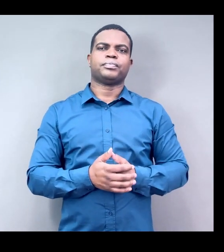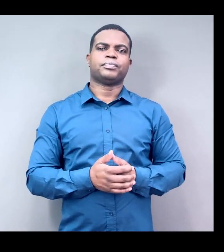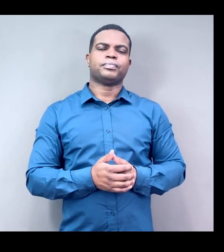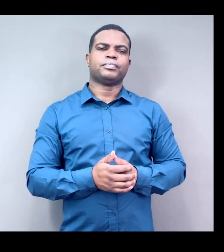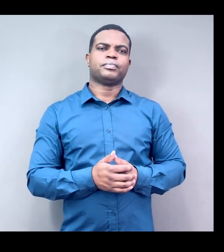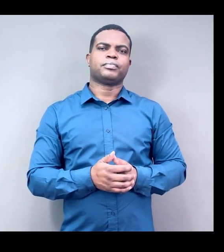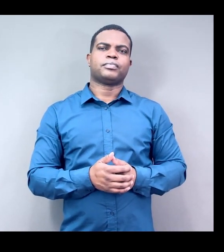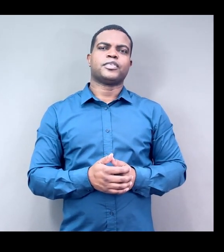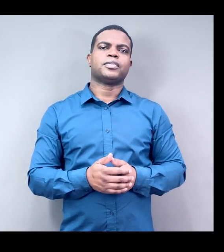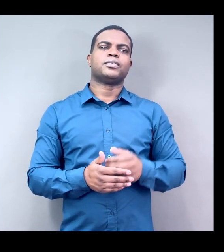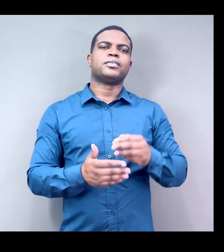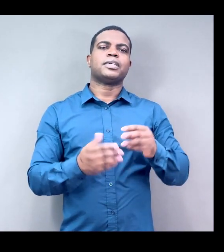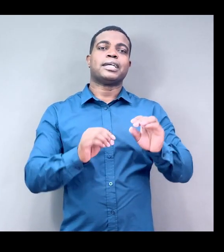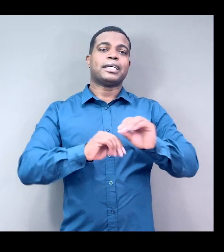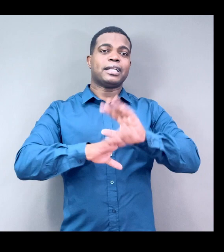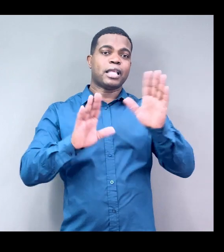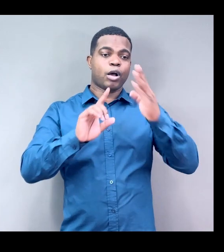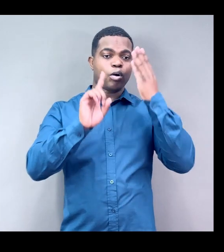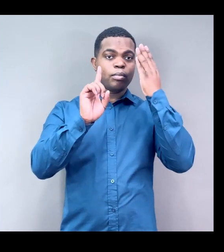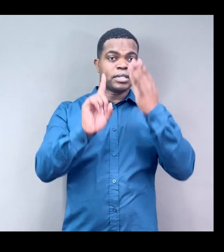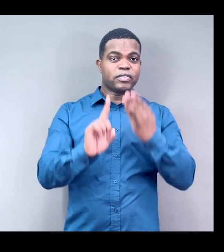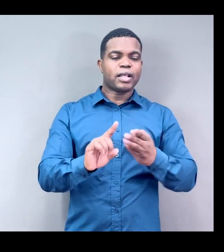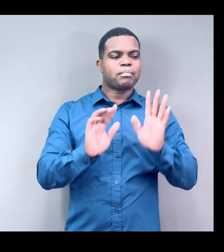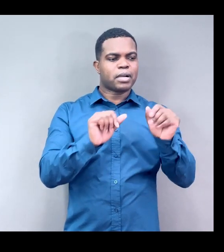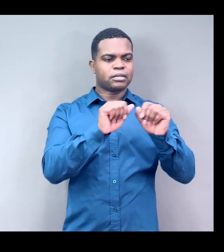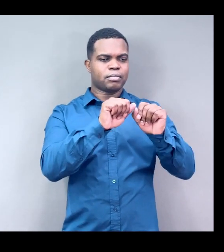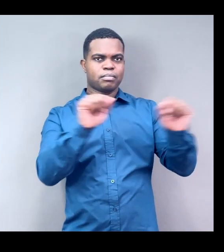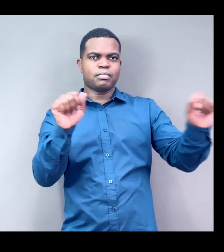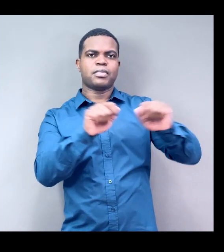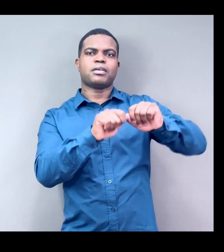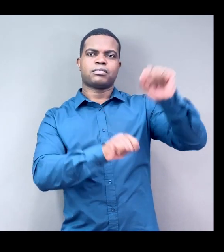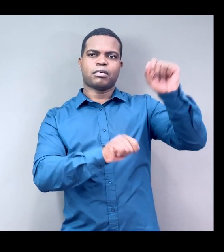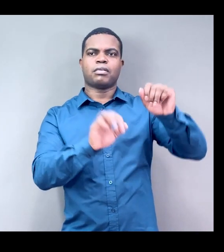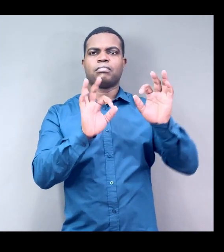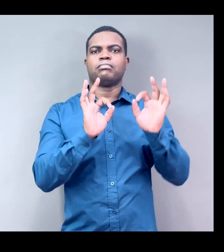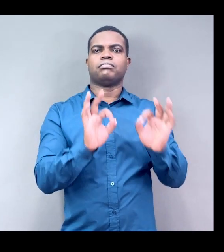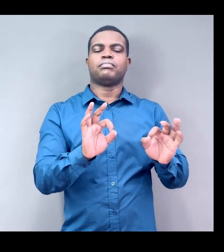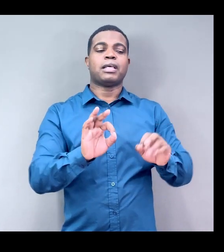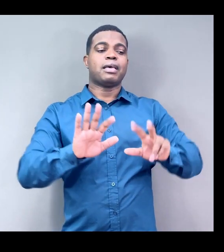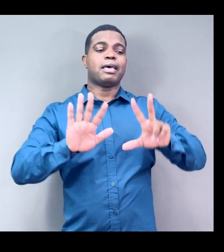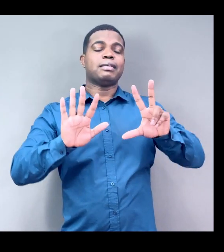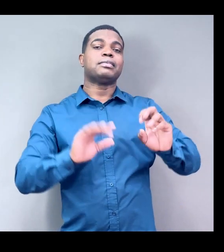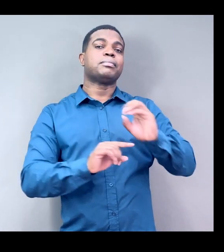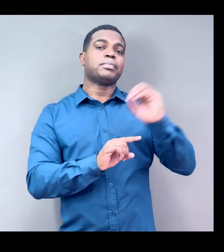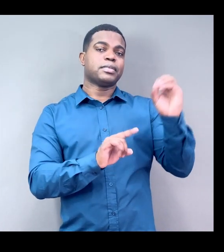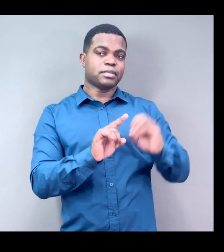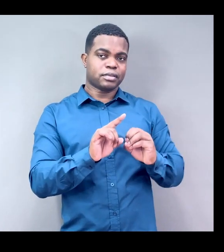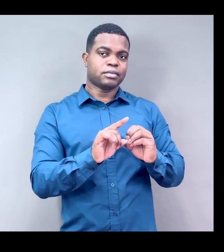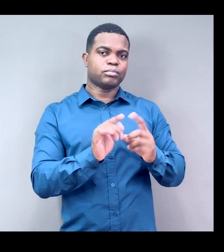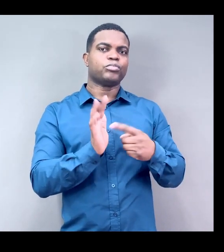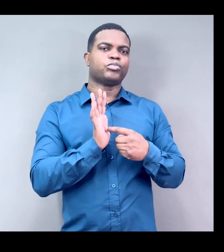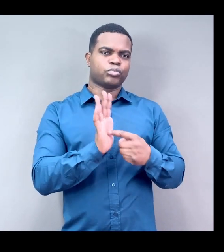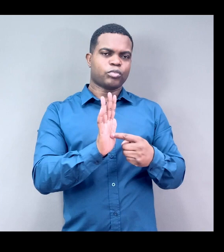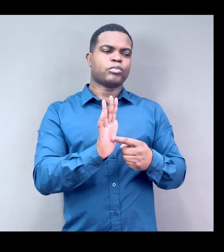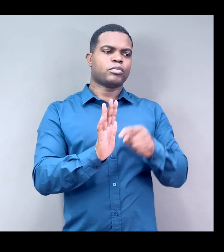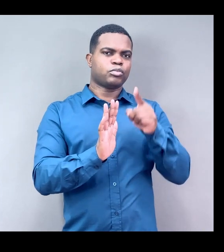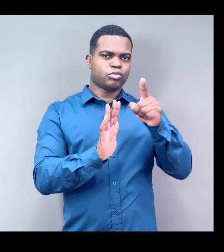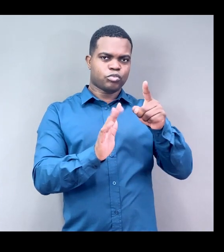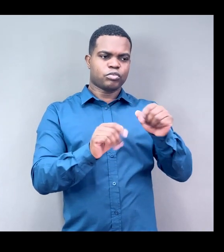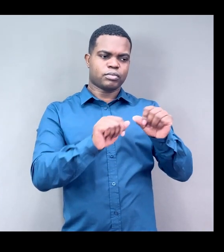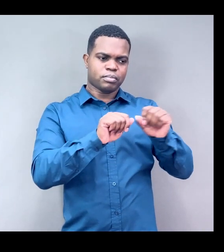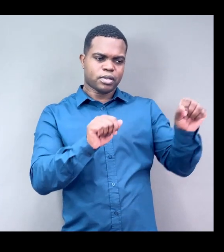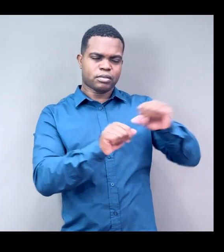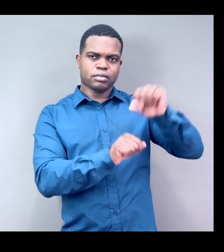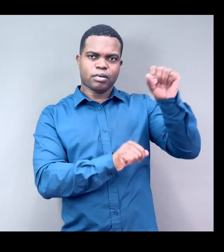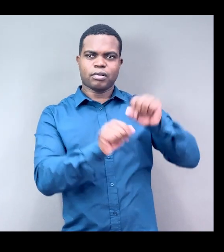achieved your objective. So you need to have an objective that is measurable. So by this 80%